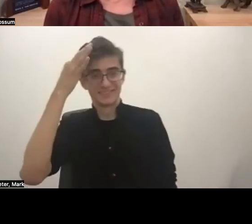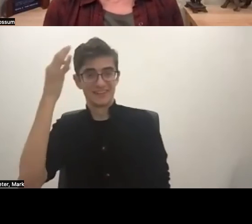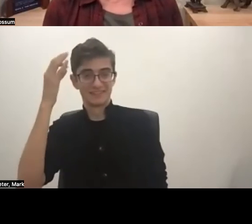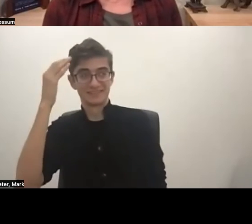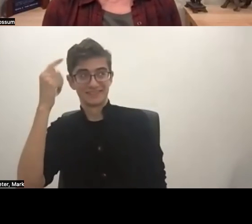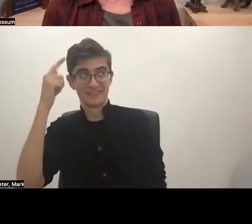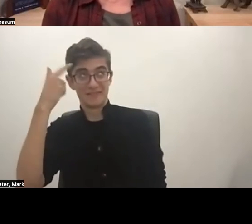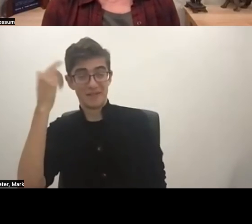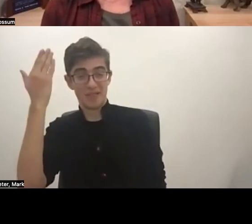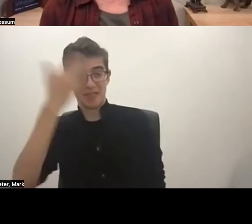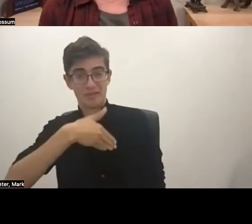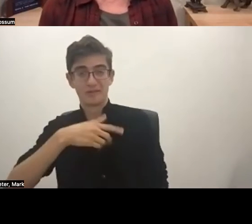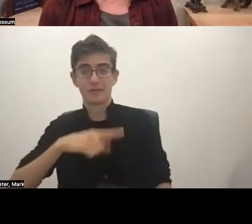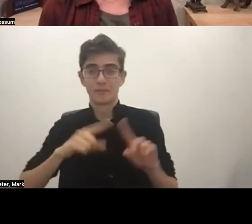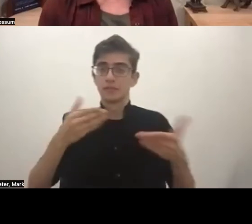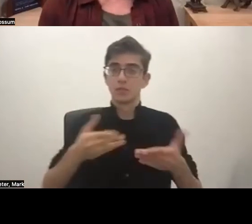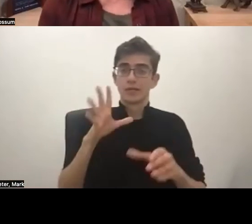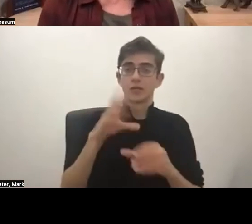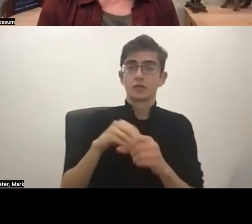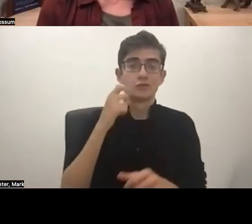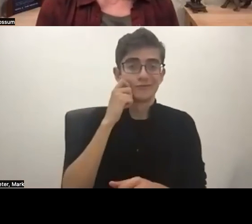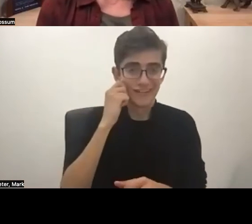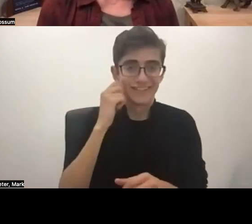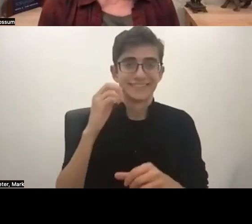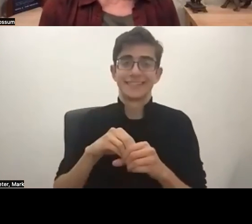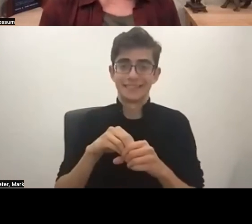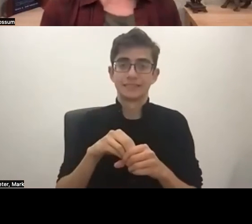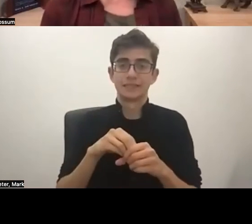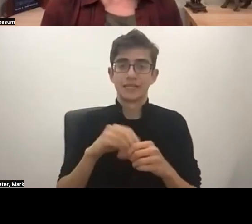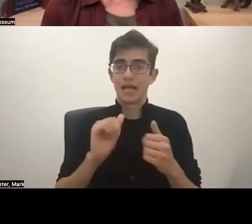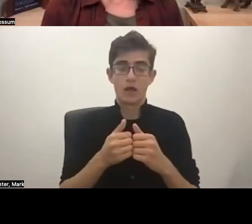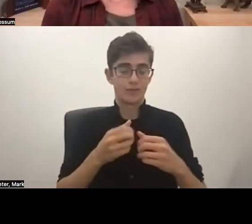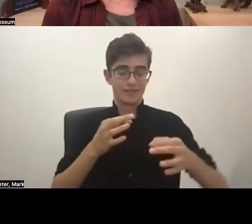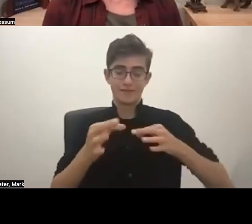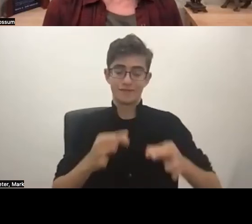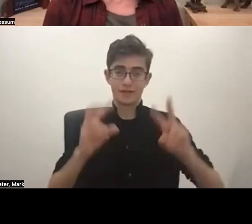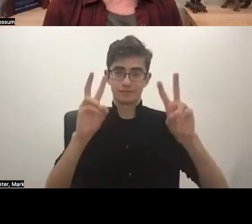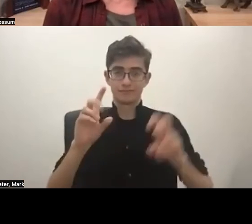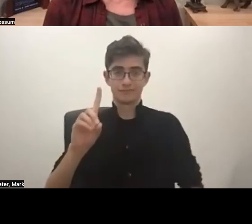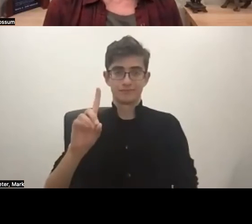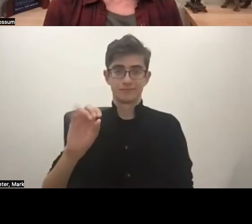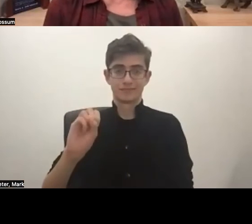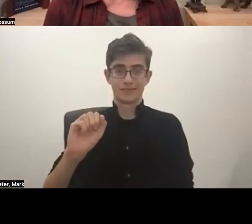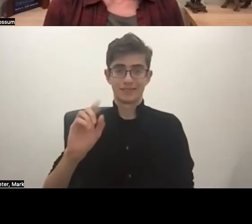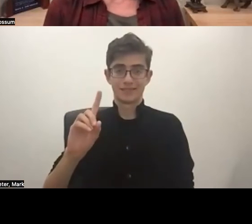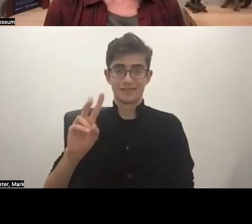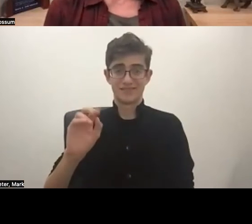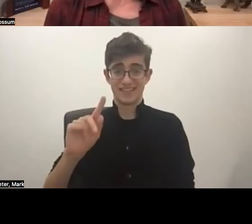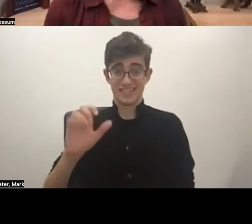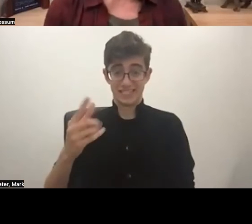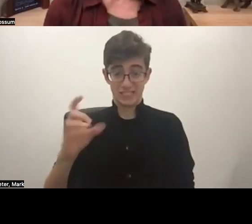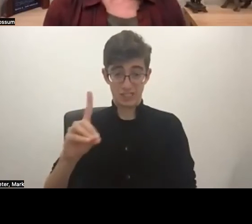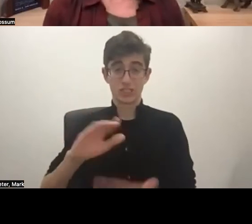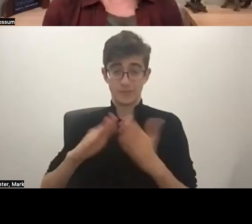a so-called suspect classification in the determination of a disadvantaged community. So this now gives the disadvantaged